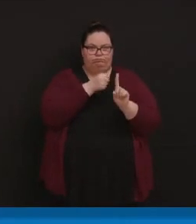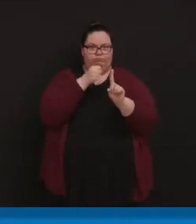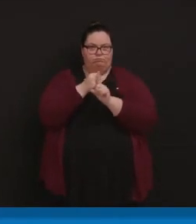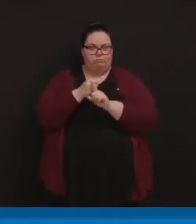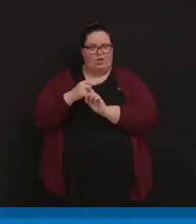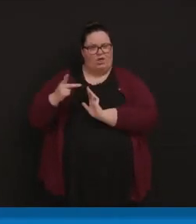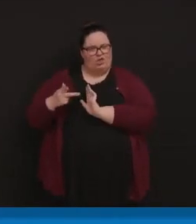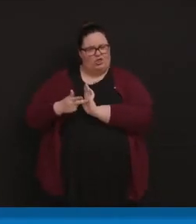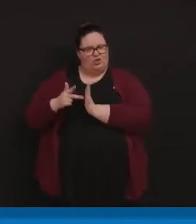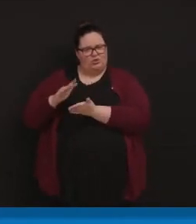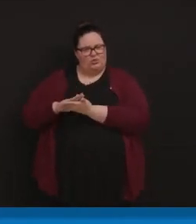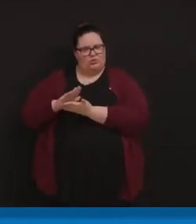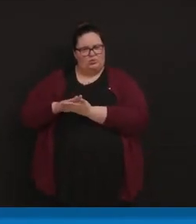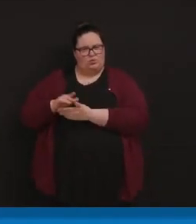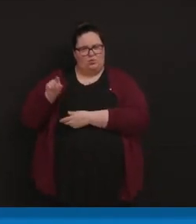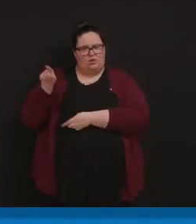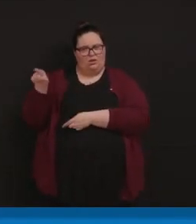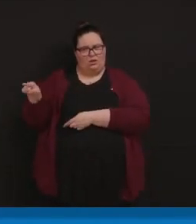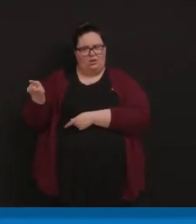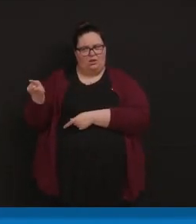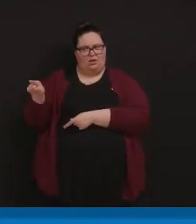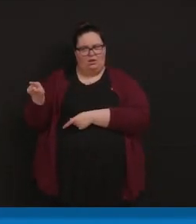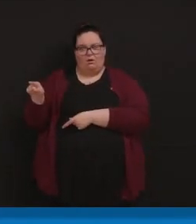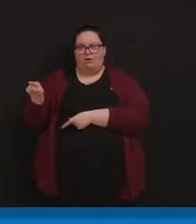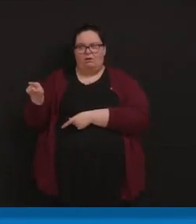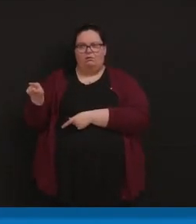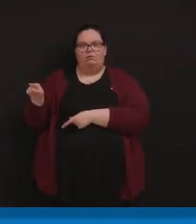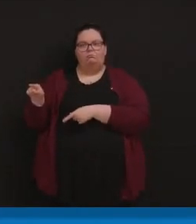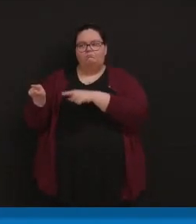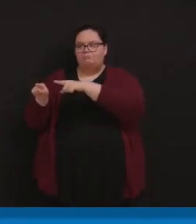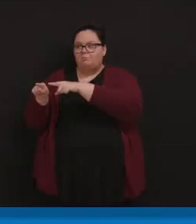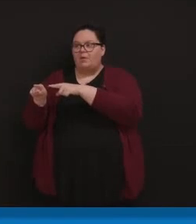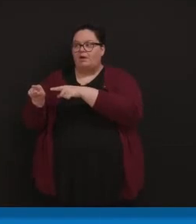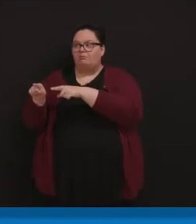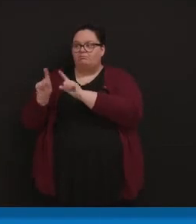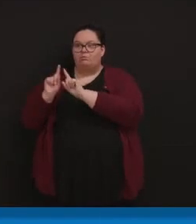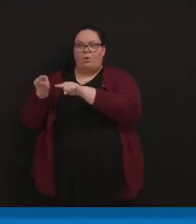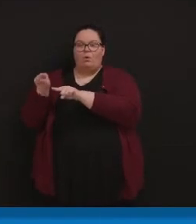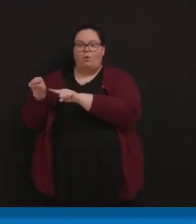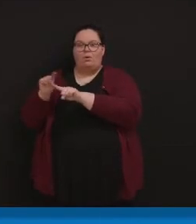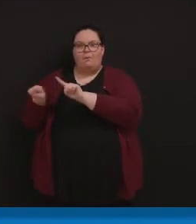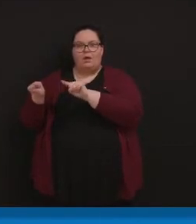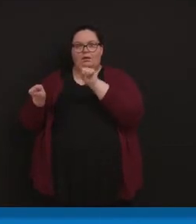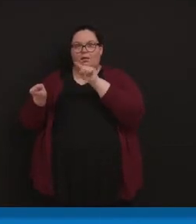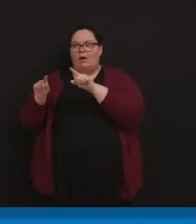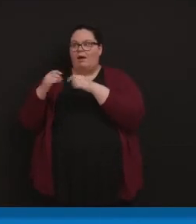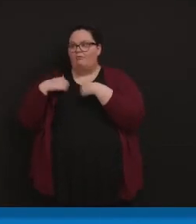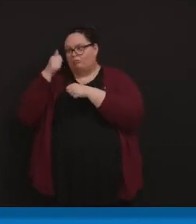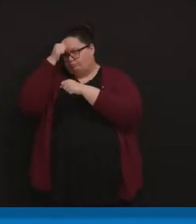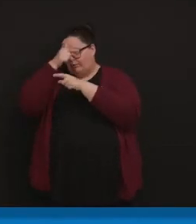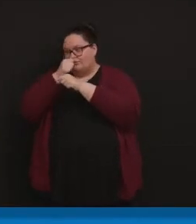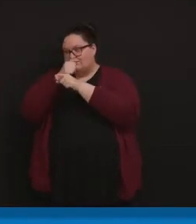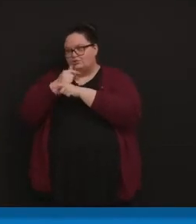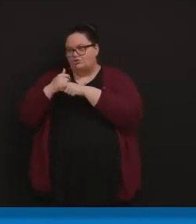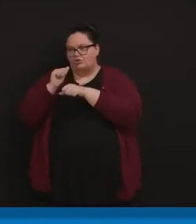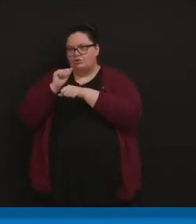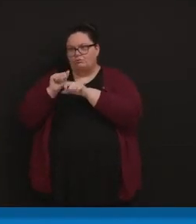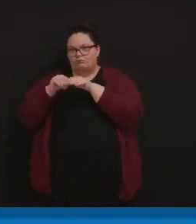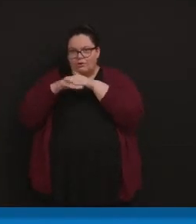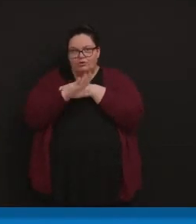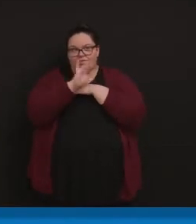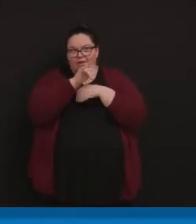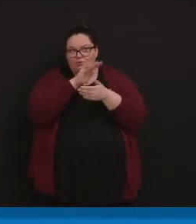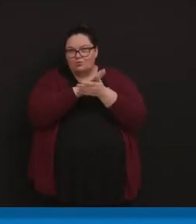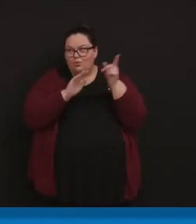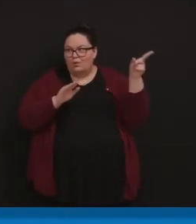when students there have siblings at the other schools and staff have children who attend the other 2